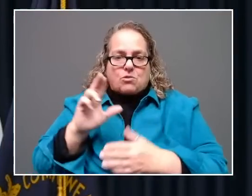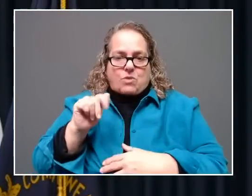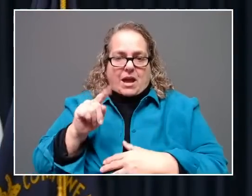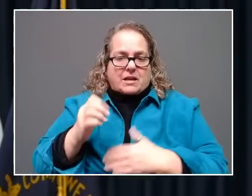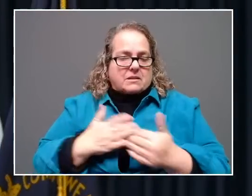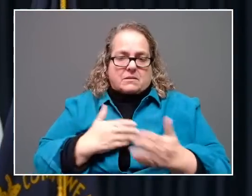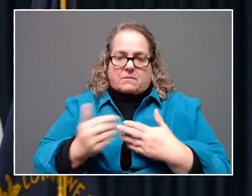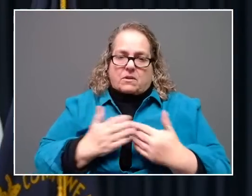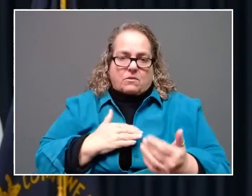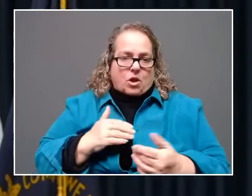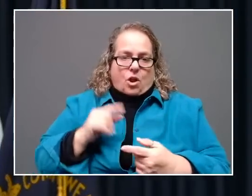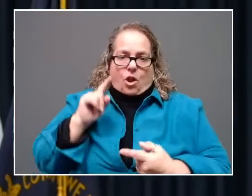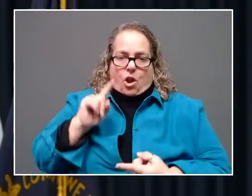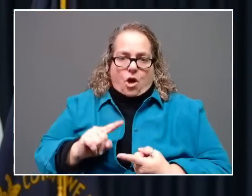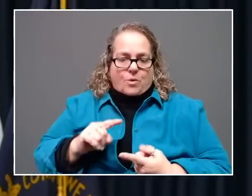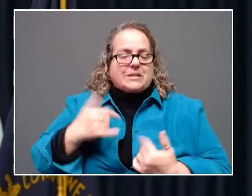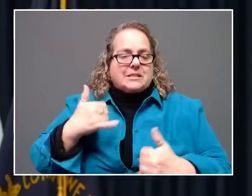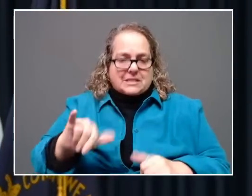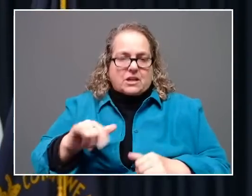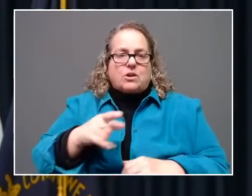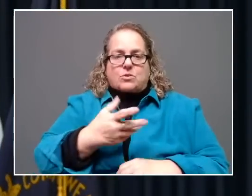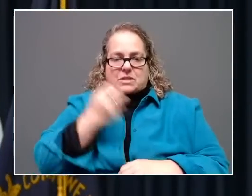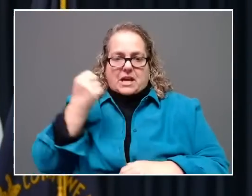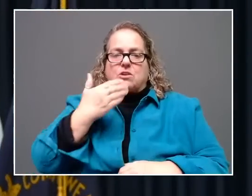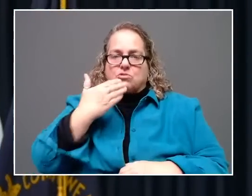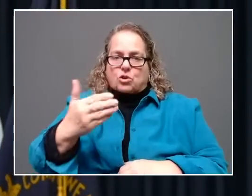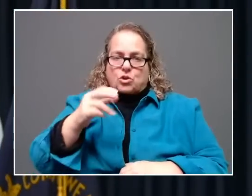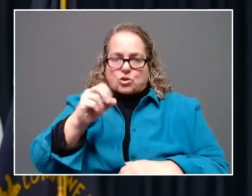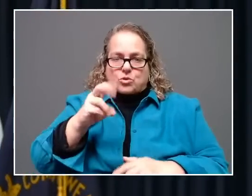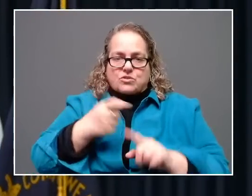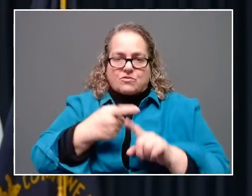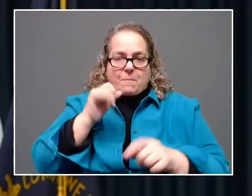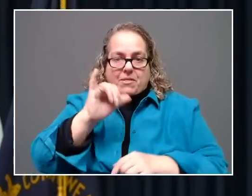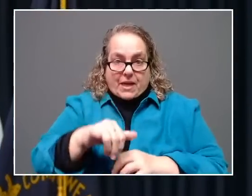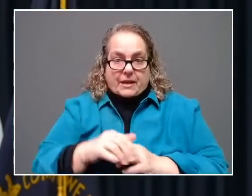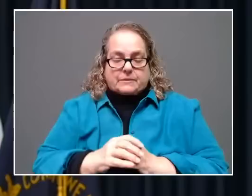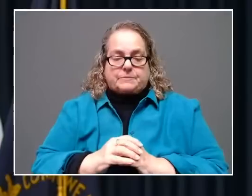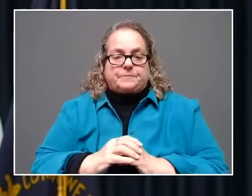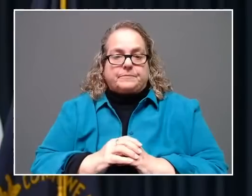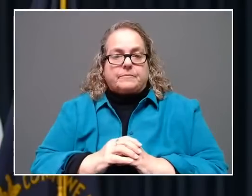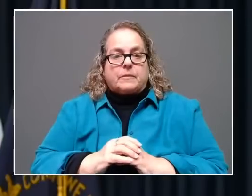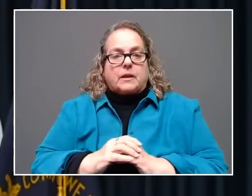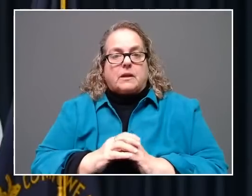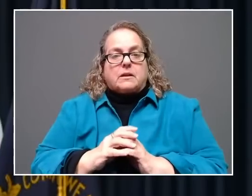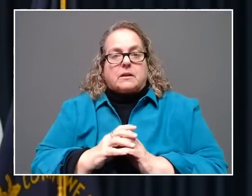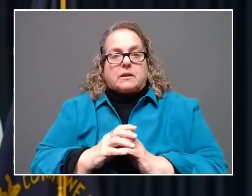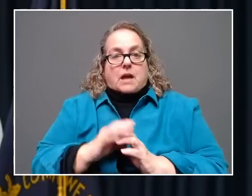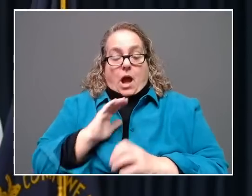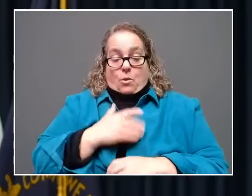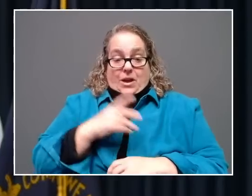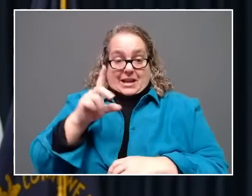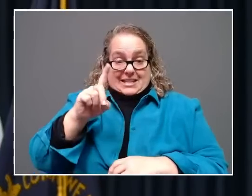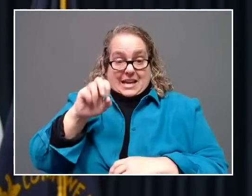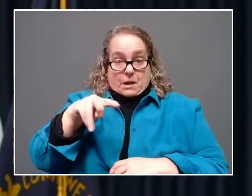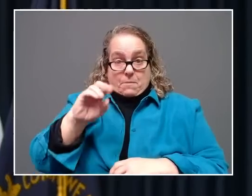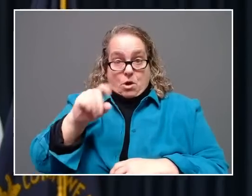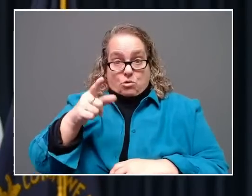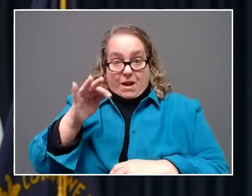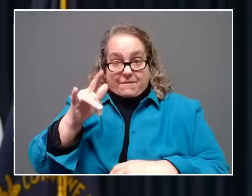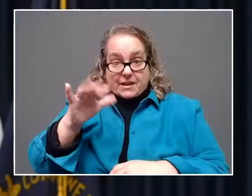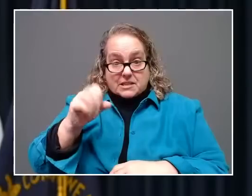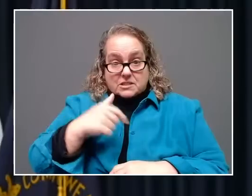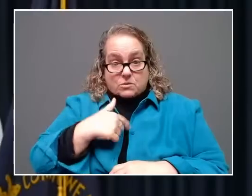positive news that we can take out of that. We've had some change in our demographics, which we always show. Overall, right